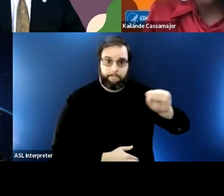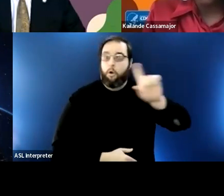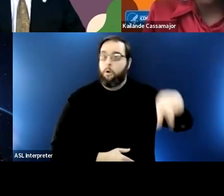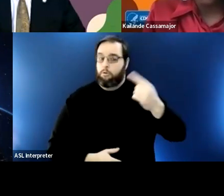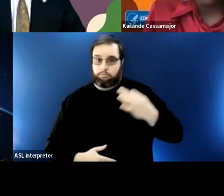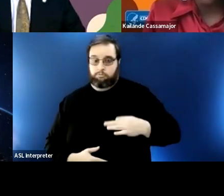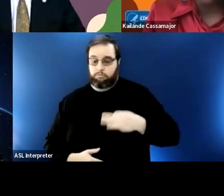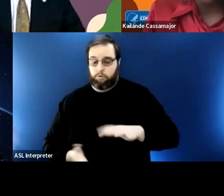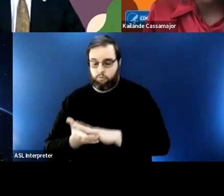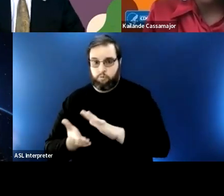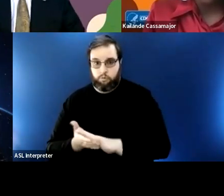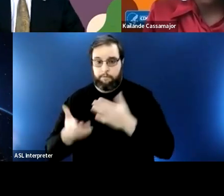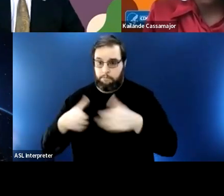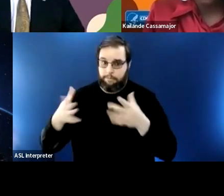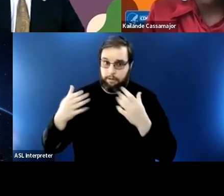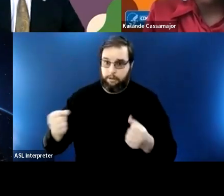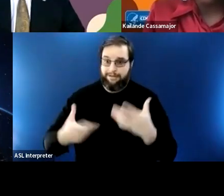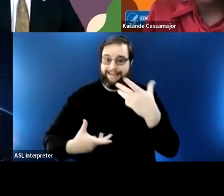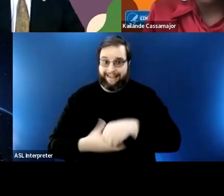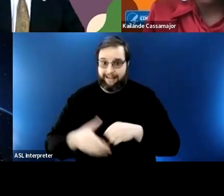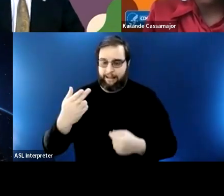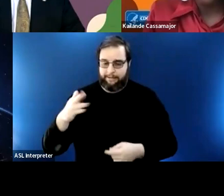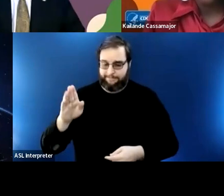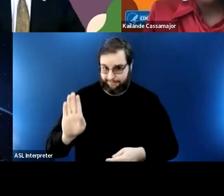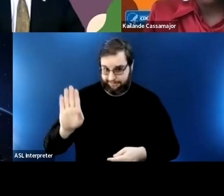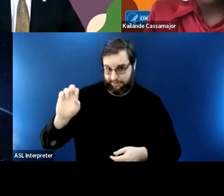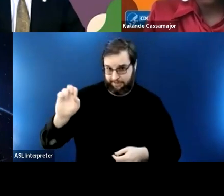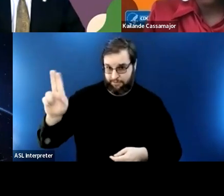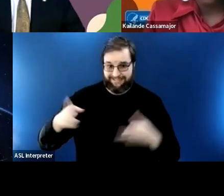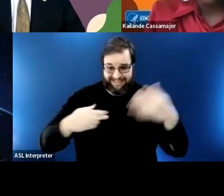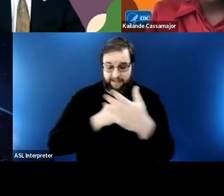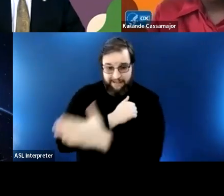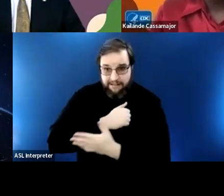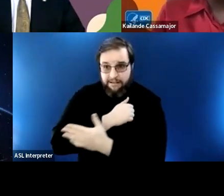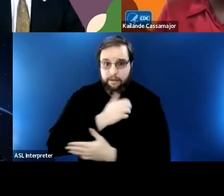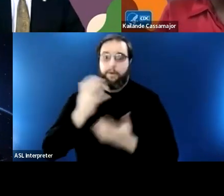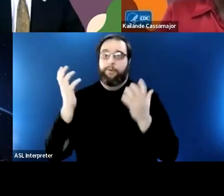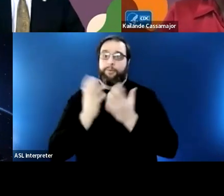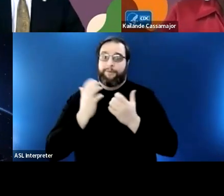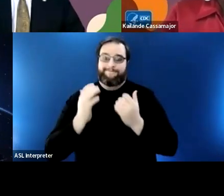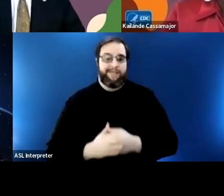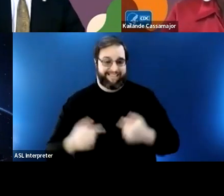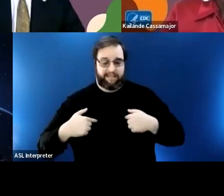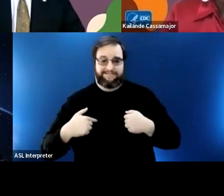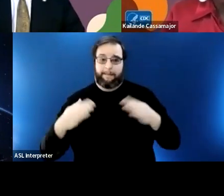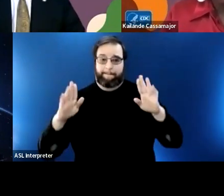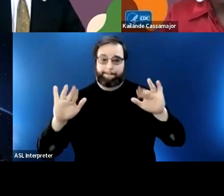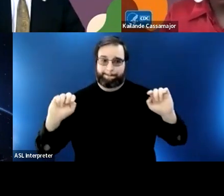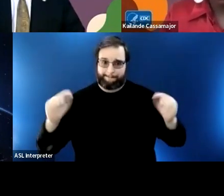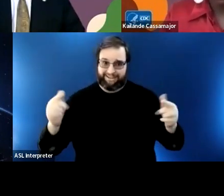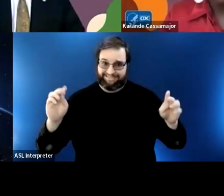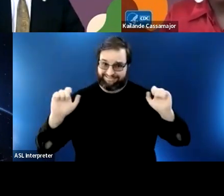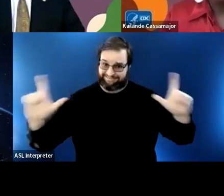public health at the HBCU in the country. Mm-hmm. So this is kind of a big deal for us.